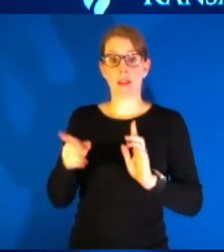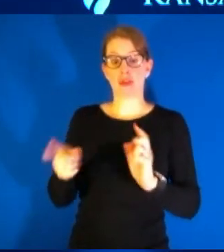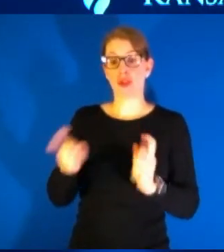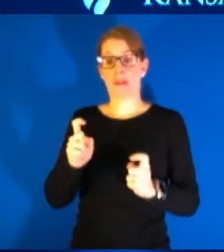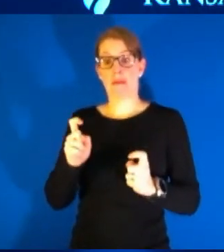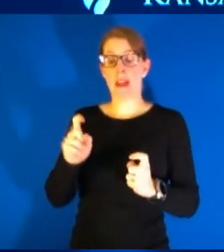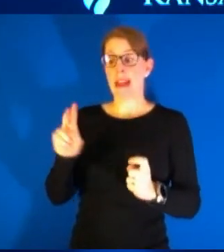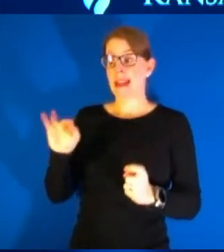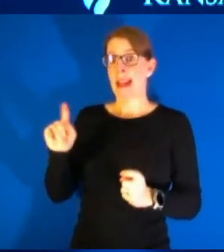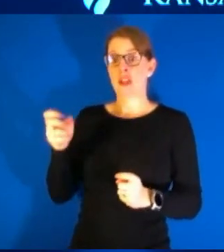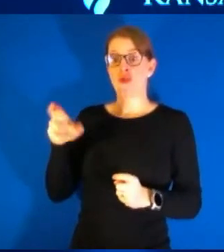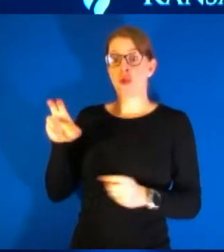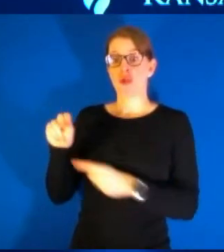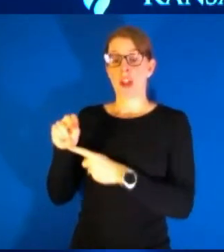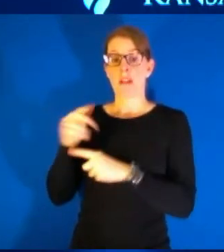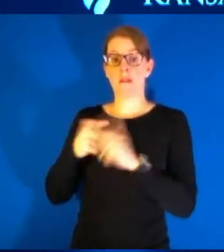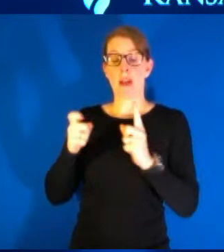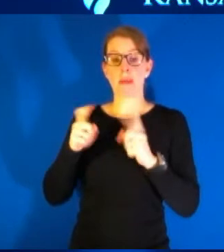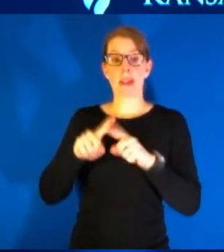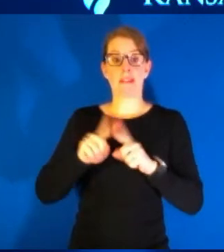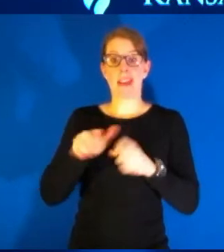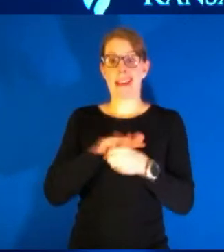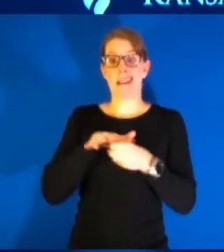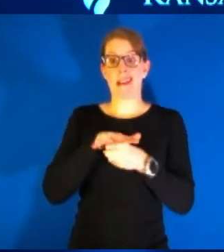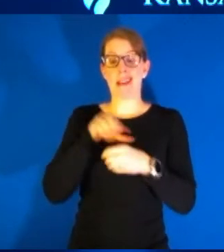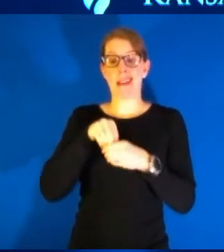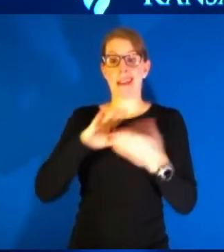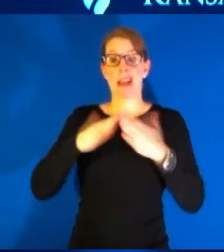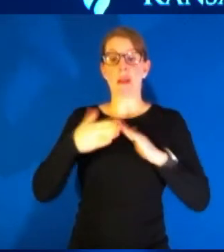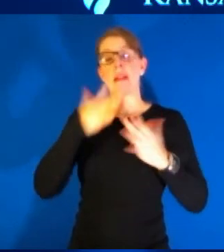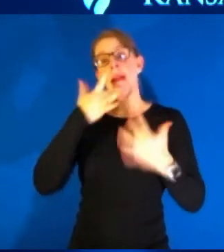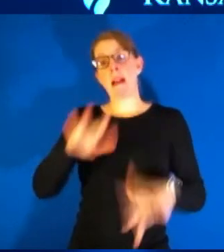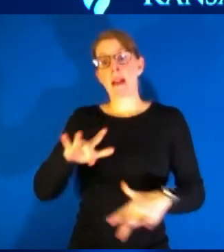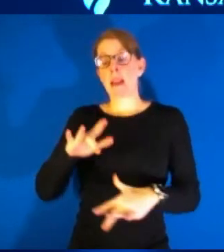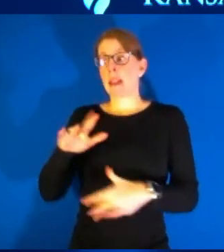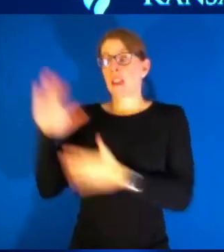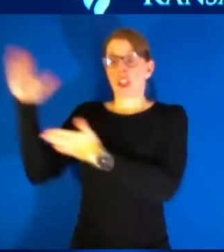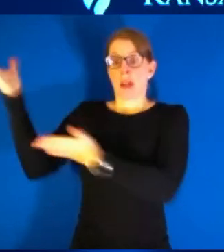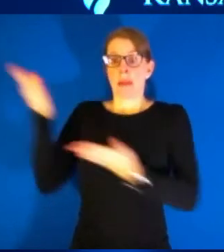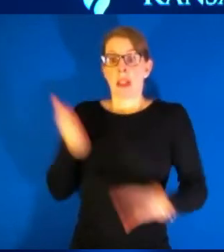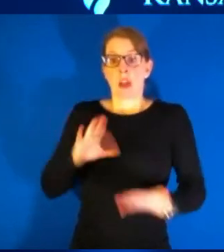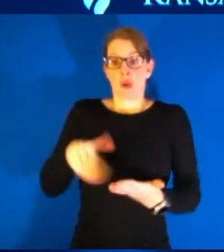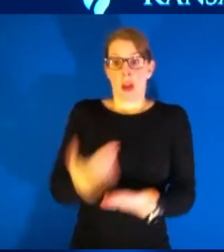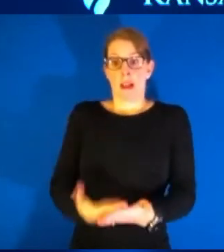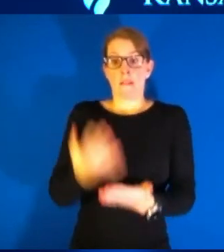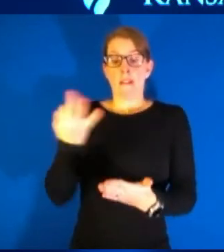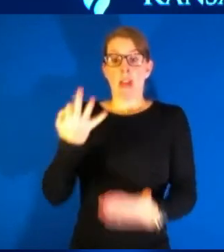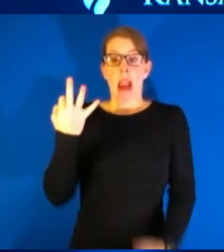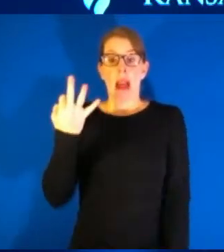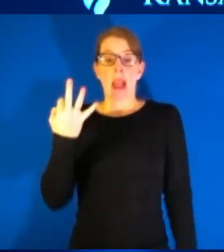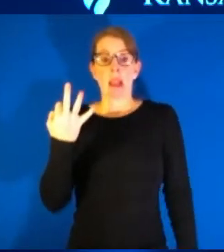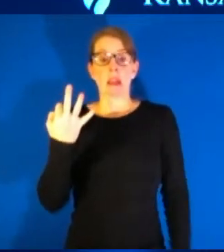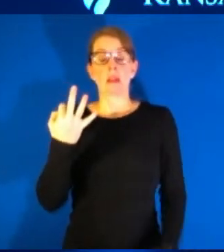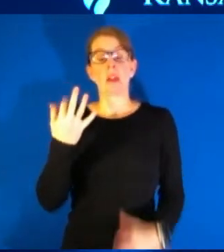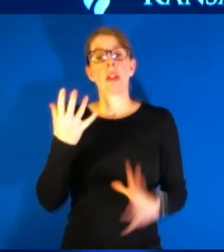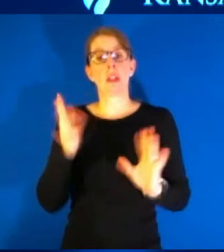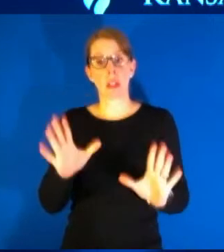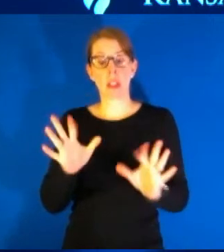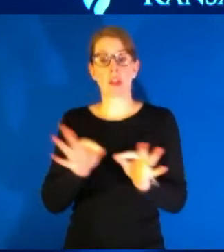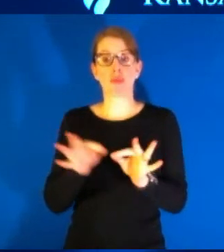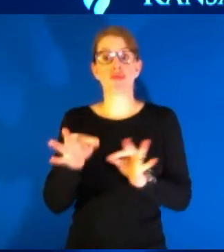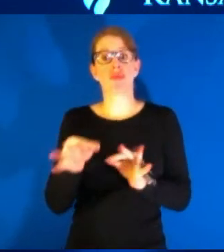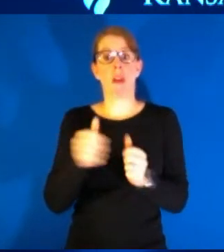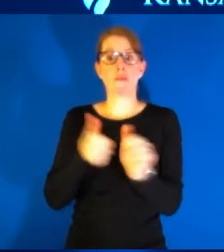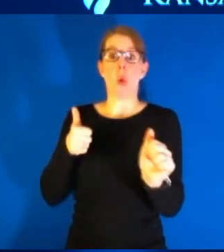of areas across town back to here. Luckily, we got a shipment that came in on Fridays, so we averted that. But, these are the things